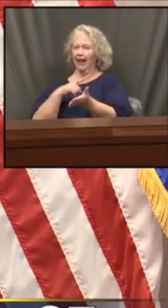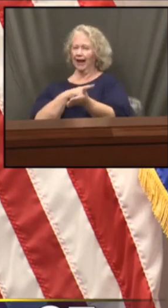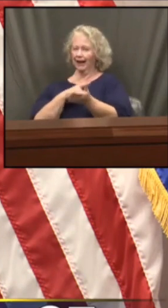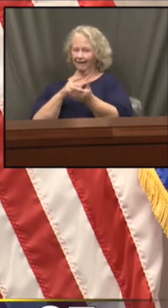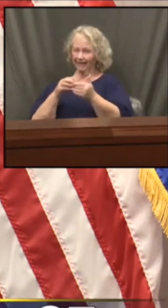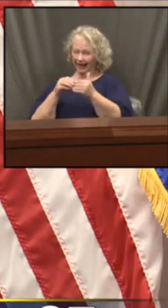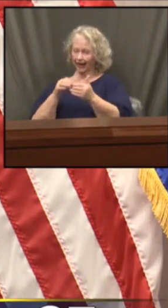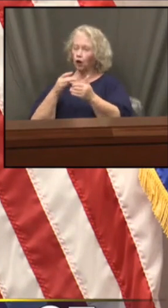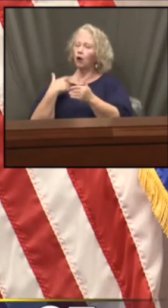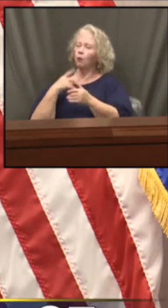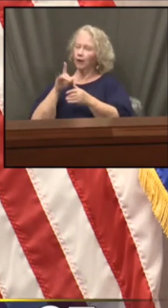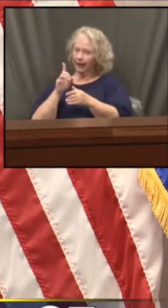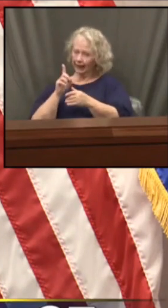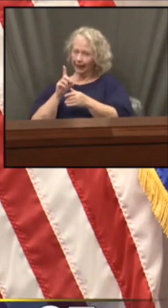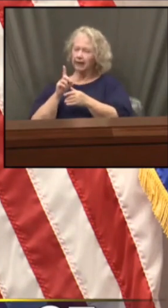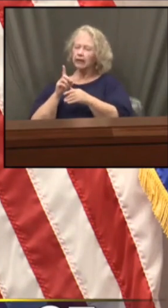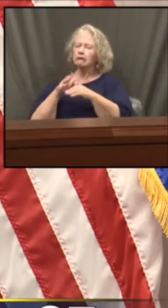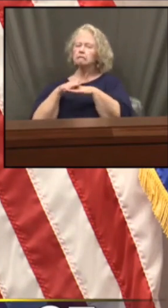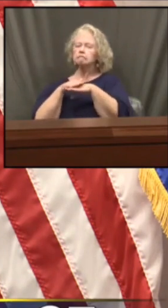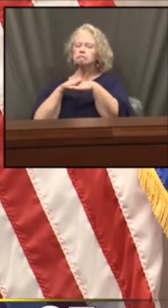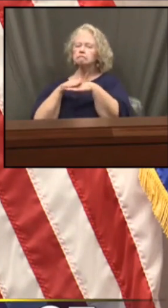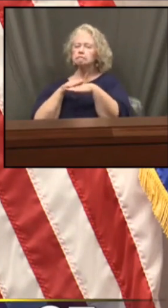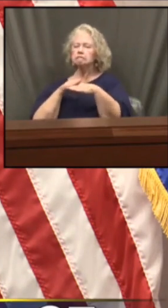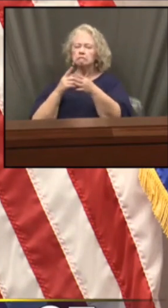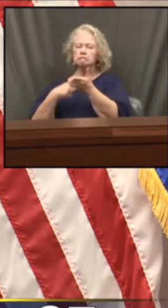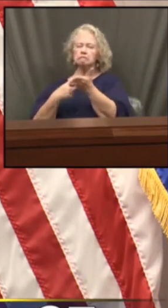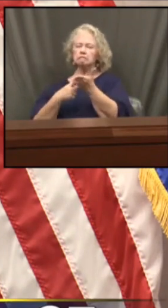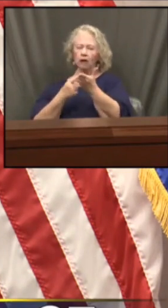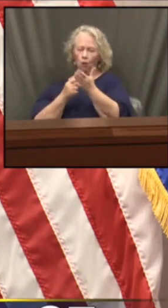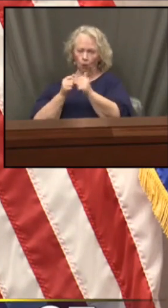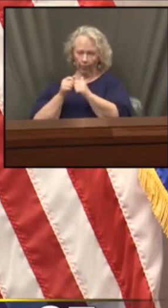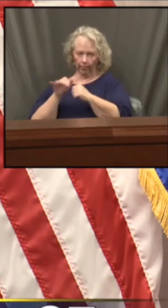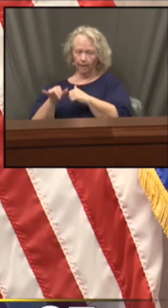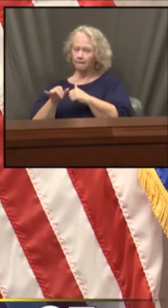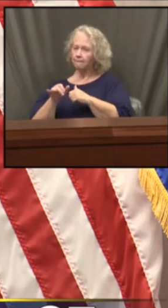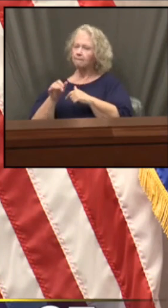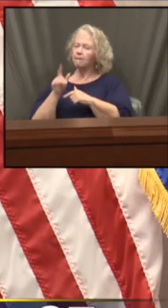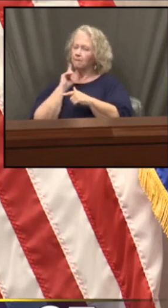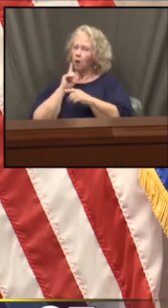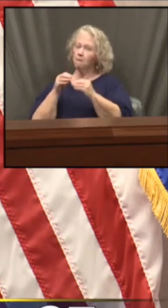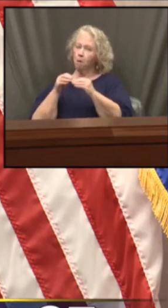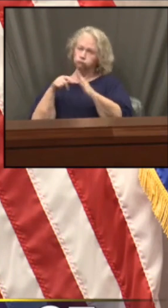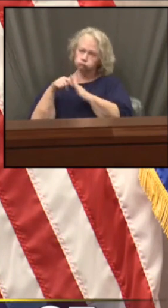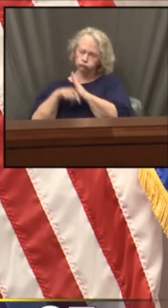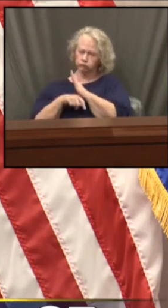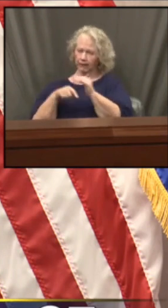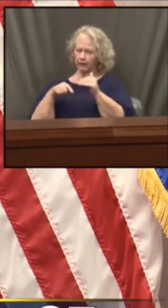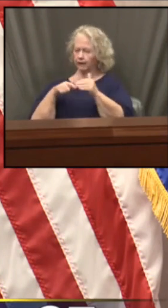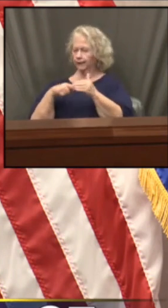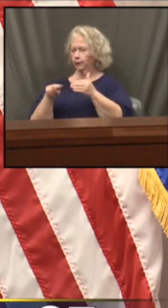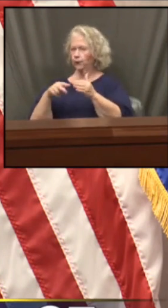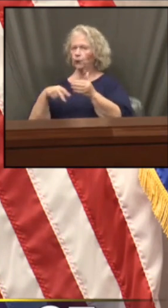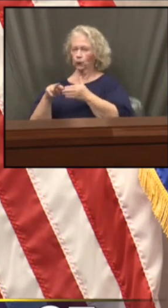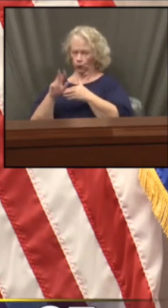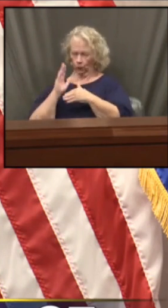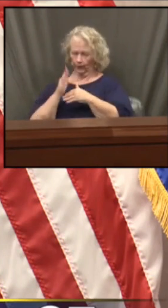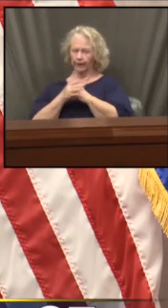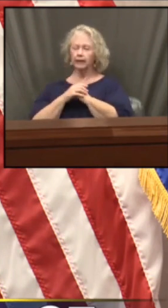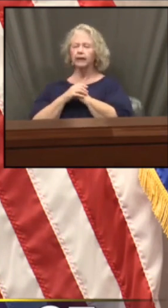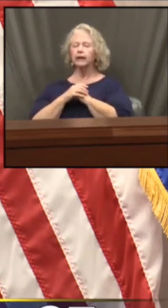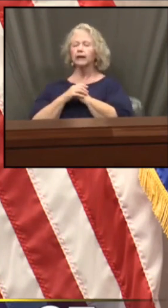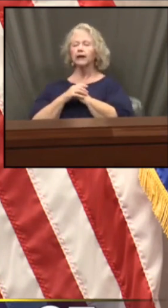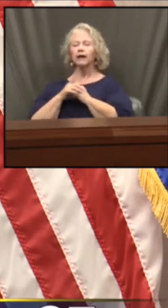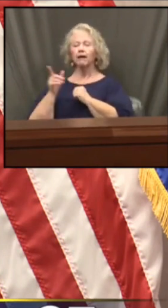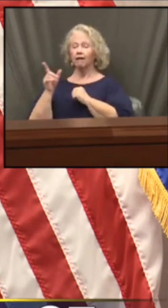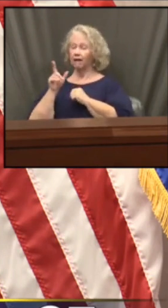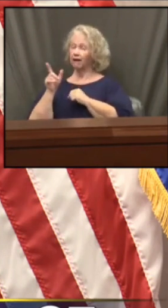today, not too thorough, but we will have more thorough conversations with them in the coming weeks. As the governor has always has stated, we want to make sure that the state